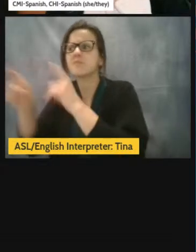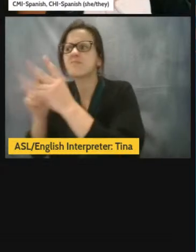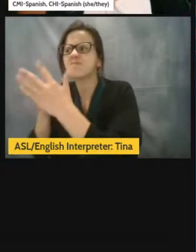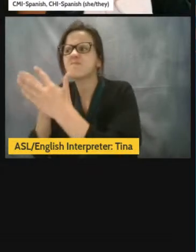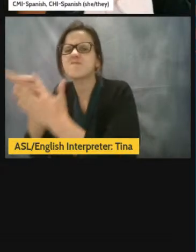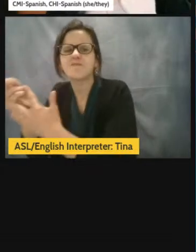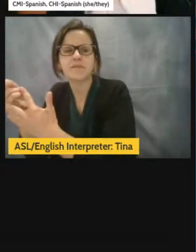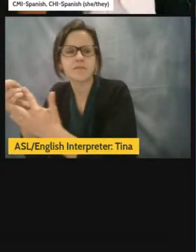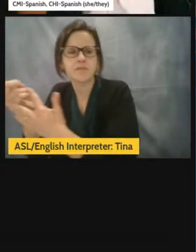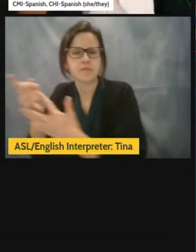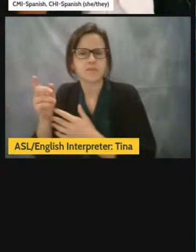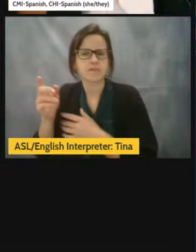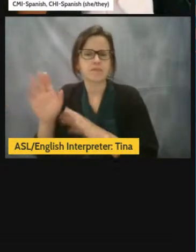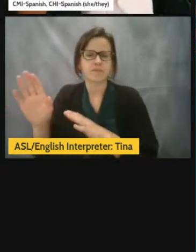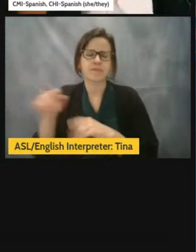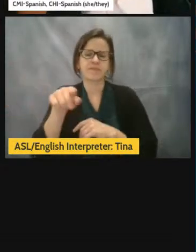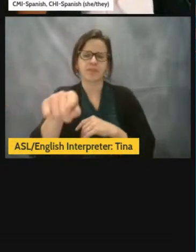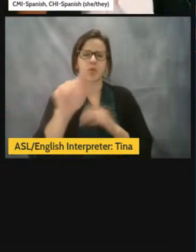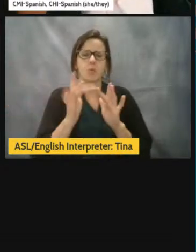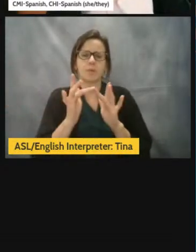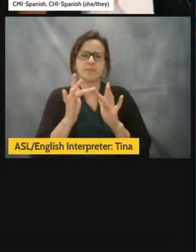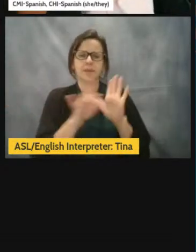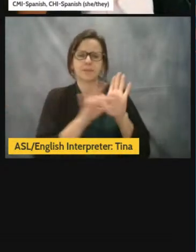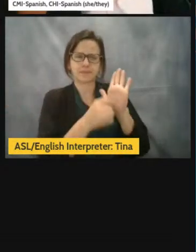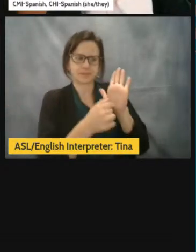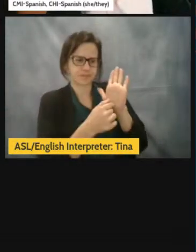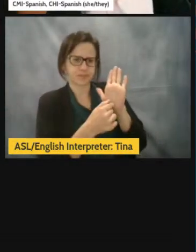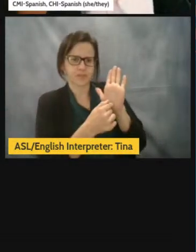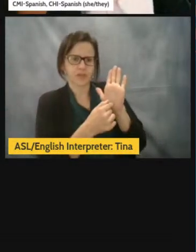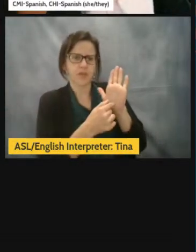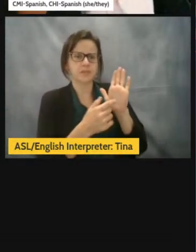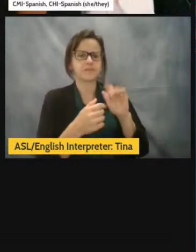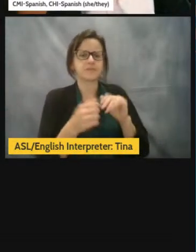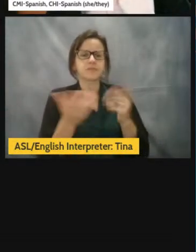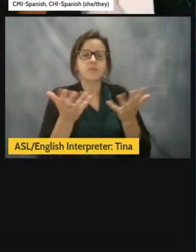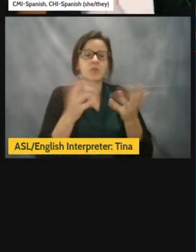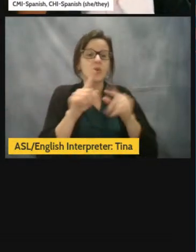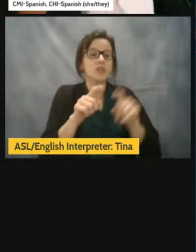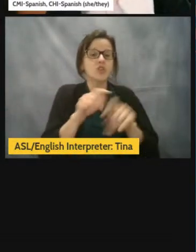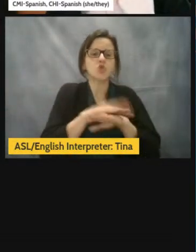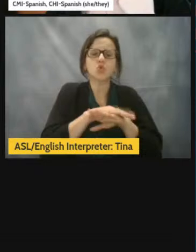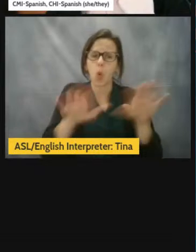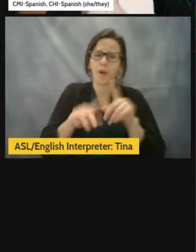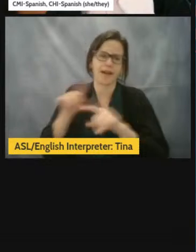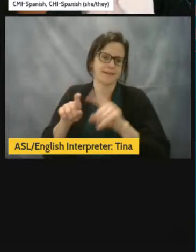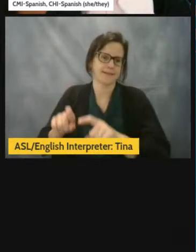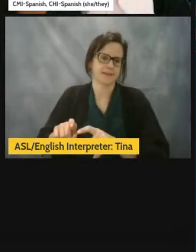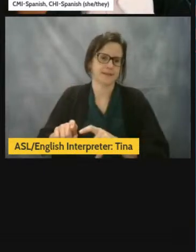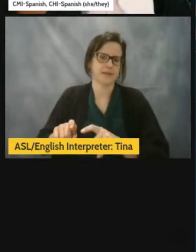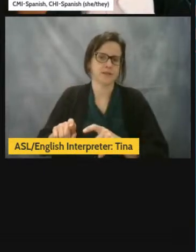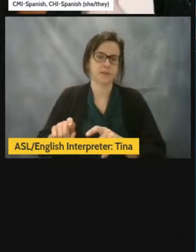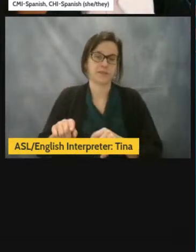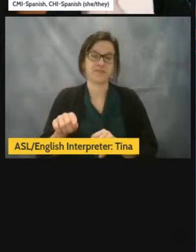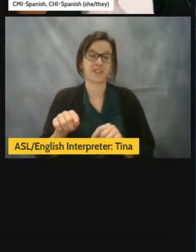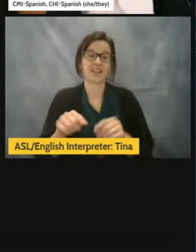talks about questions not to ask people in the LGBTQ community. I probably get at